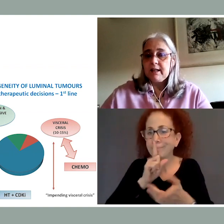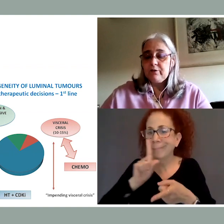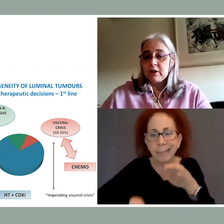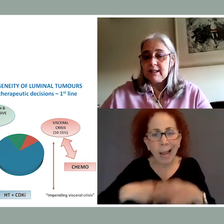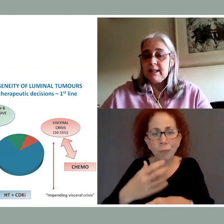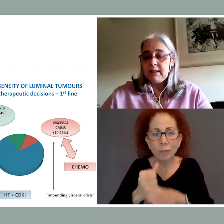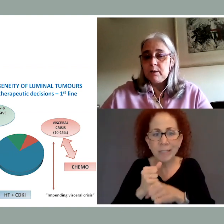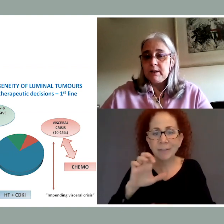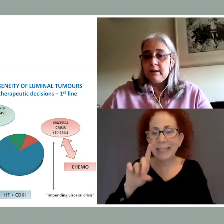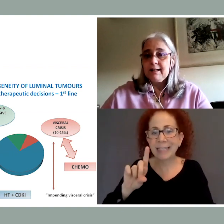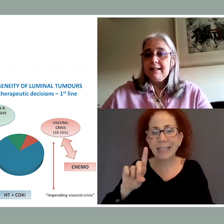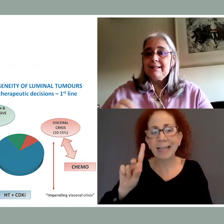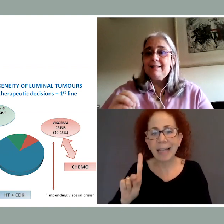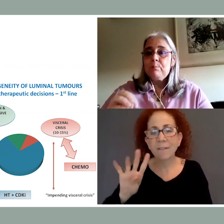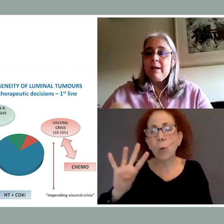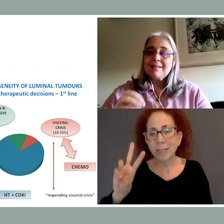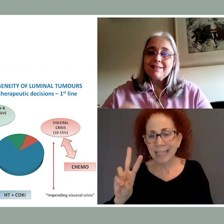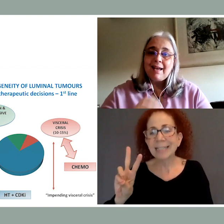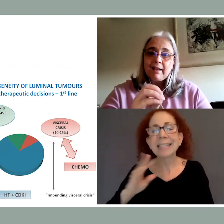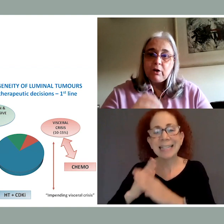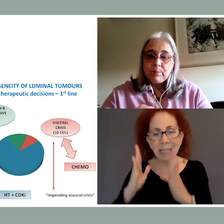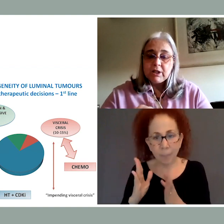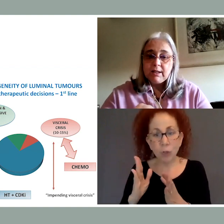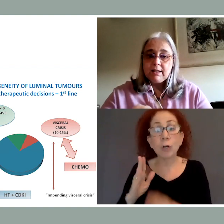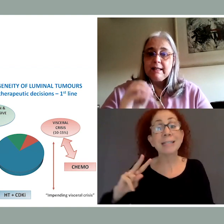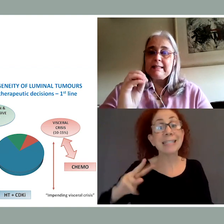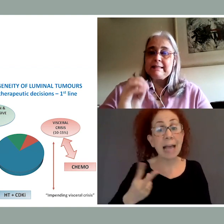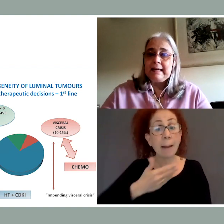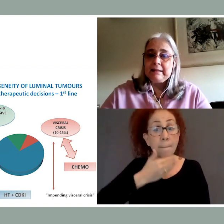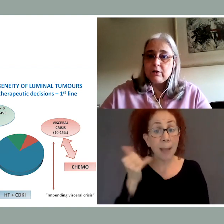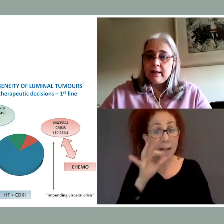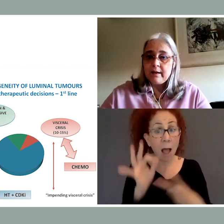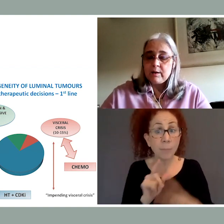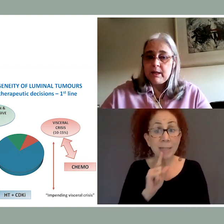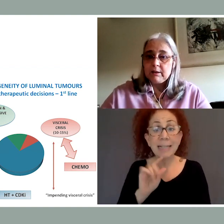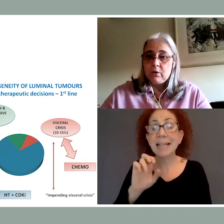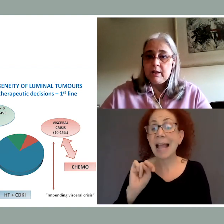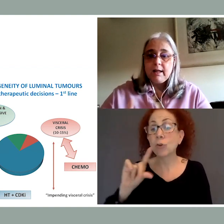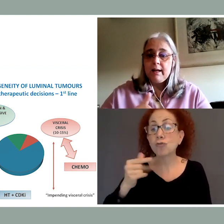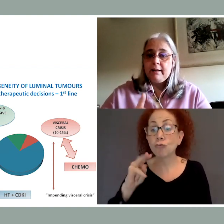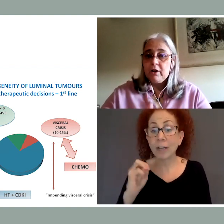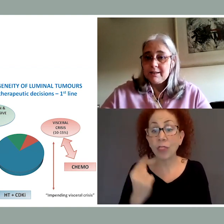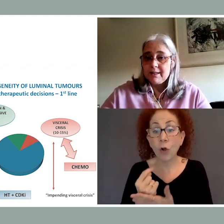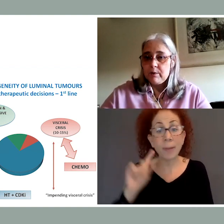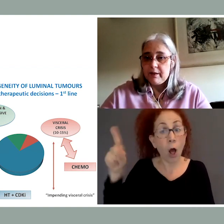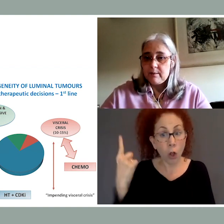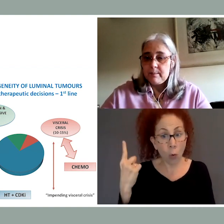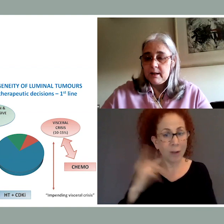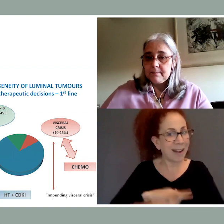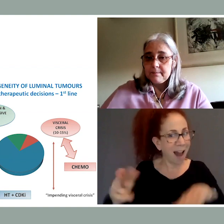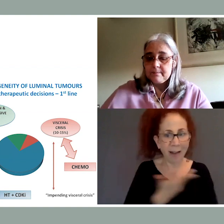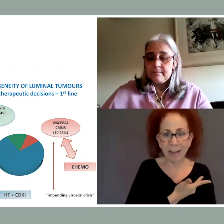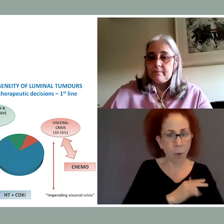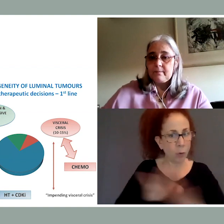a CDK4/6 inhibitor, the best second option is endocrine therapy alone and not